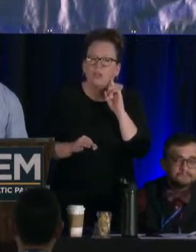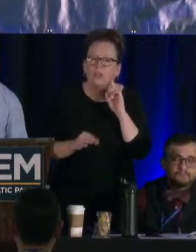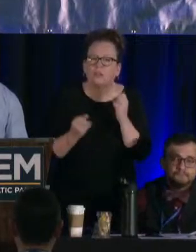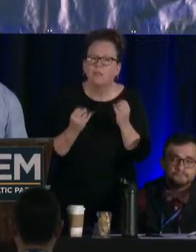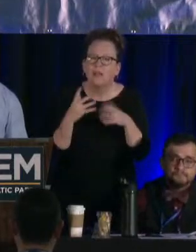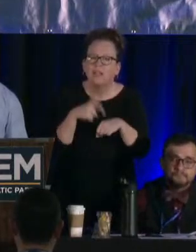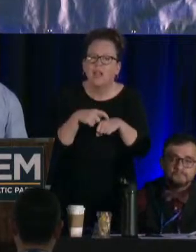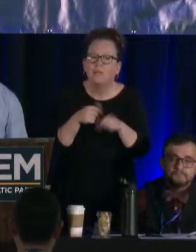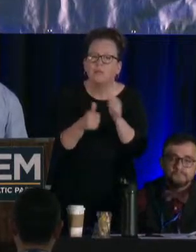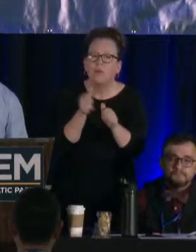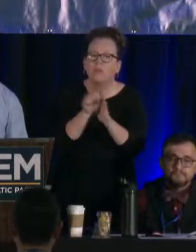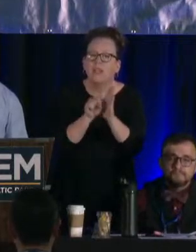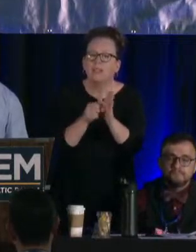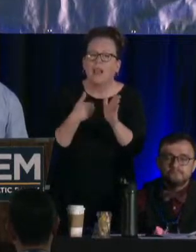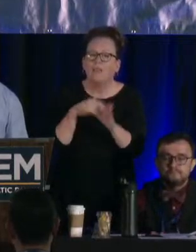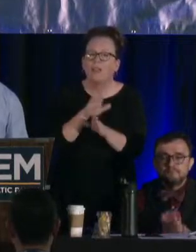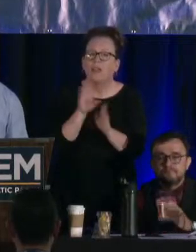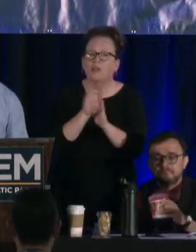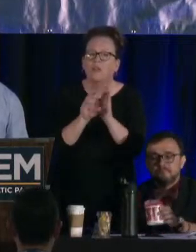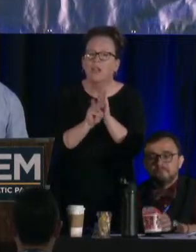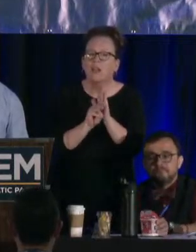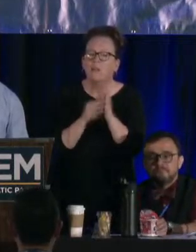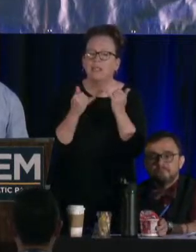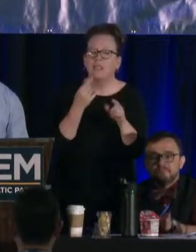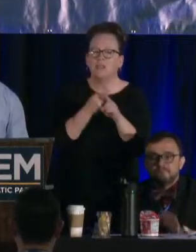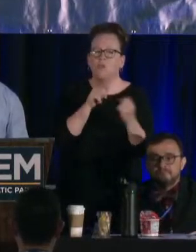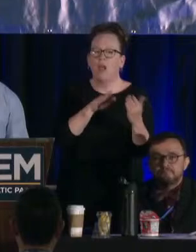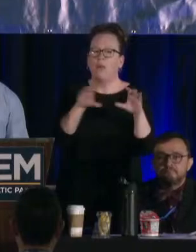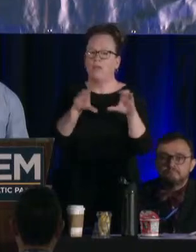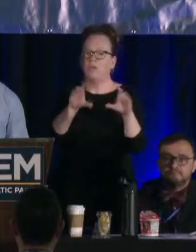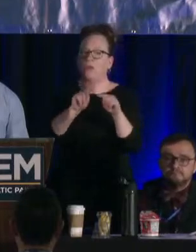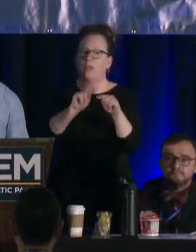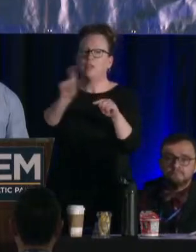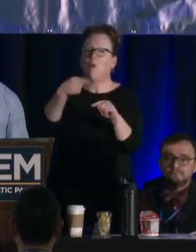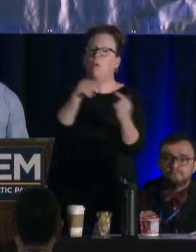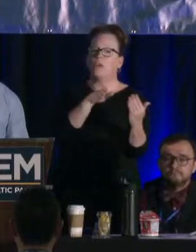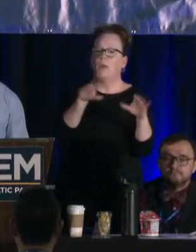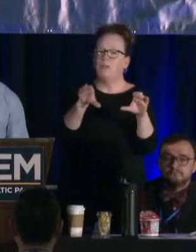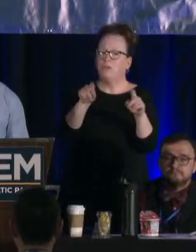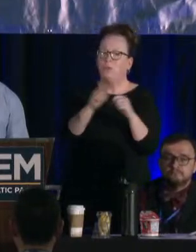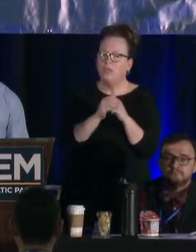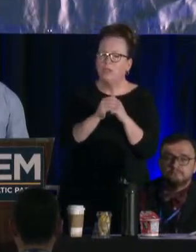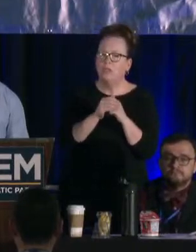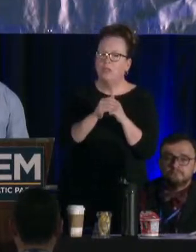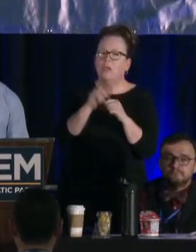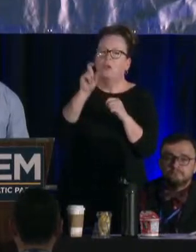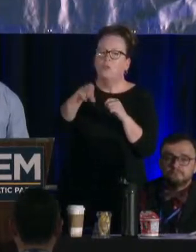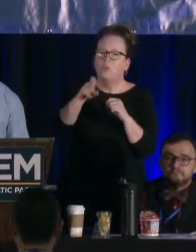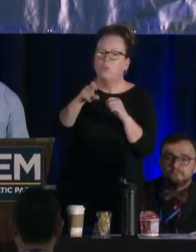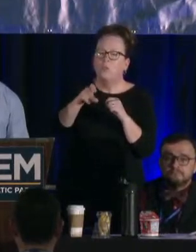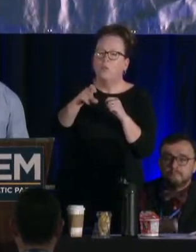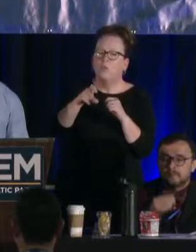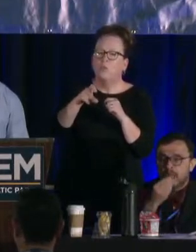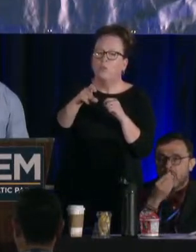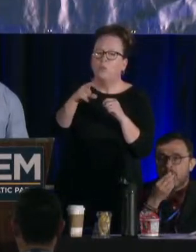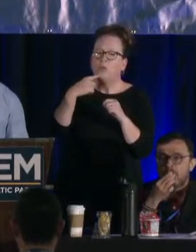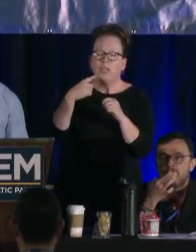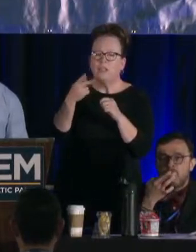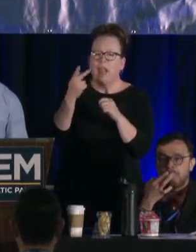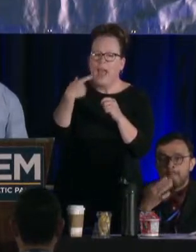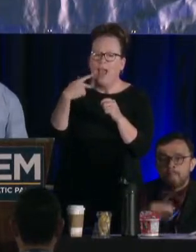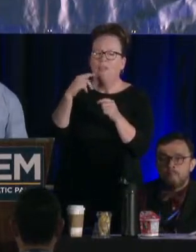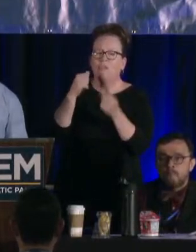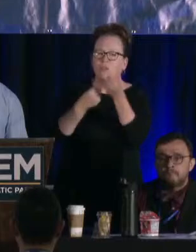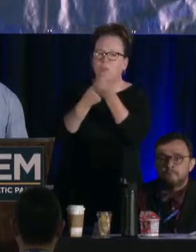have this in their curriculum. Is this the right way to do it? Well, it's the only way to do it because we just can't get this through the legislature. You know, I